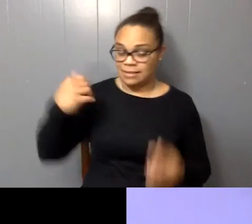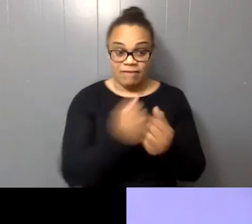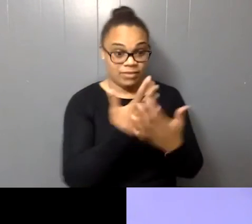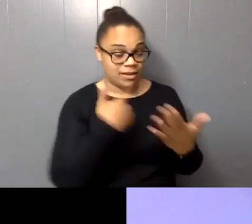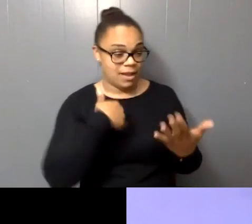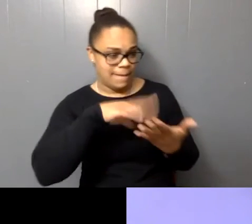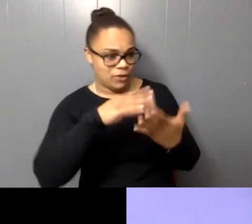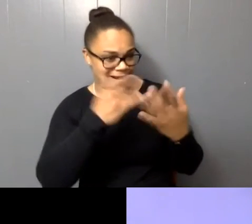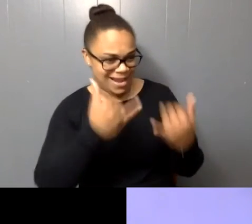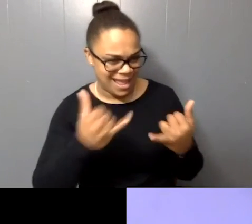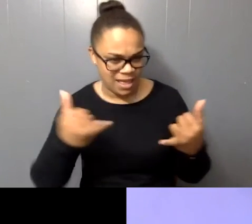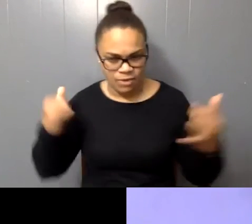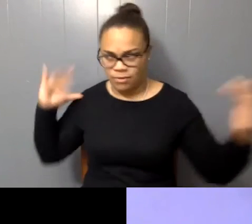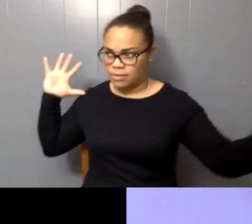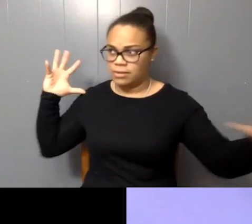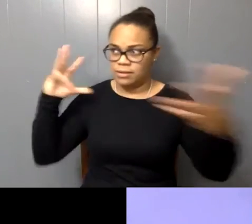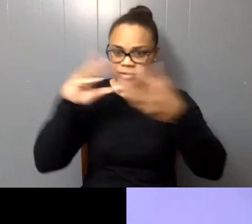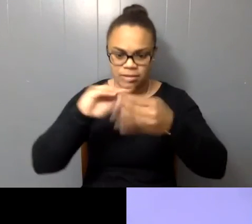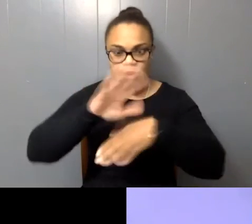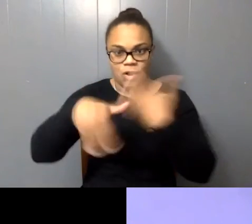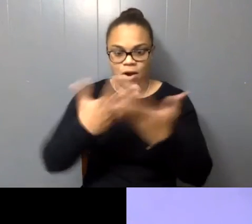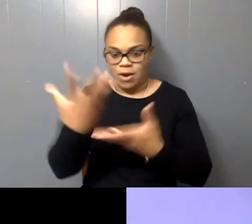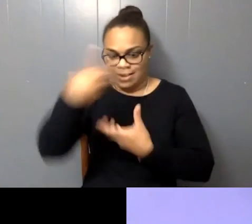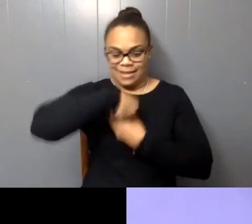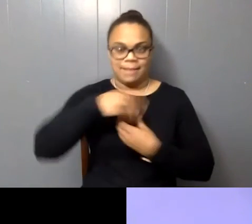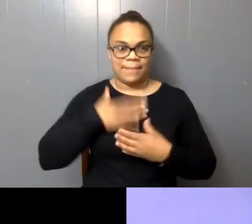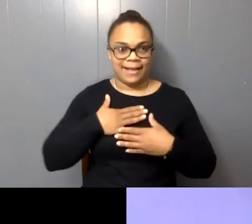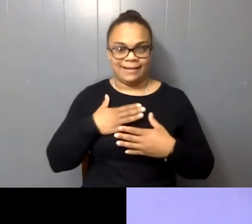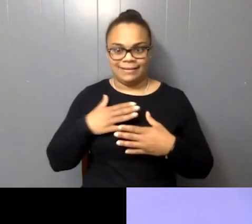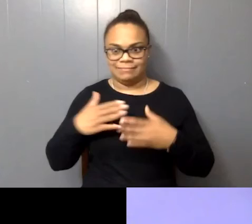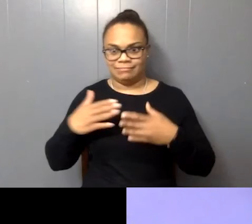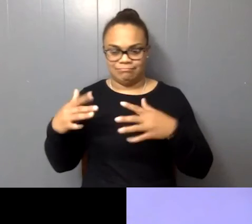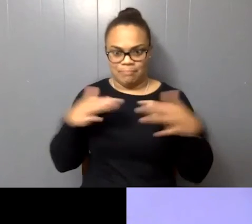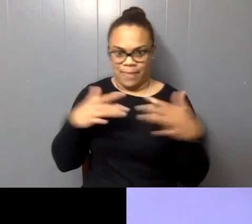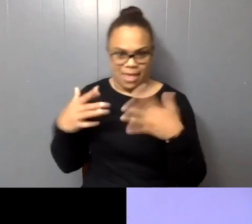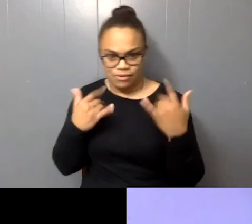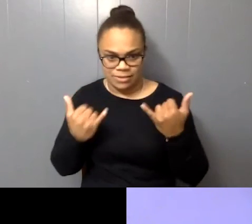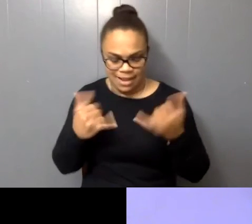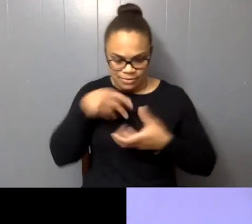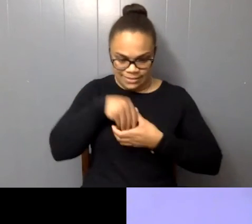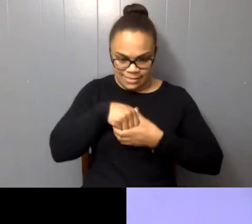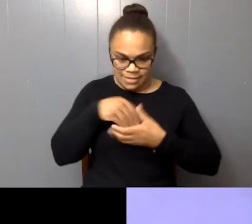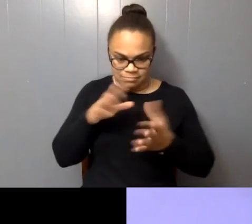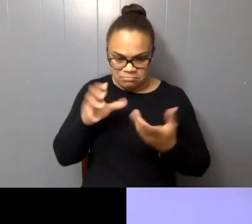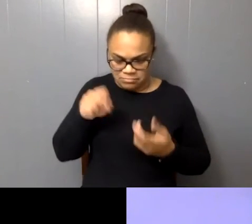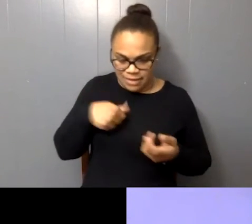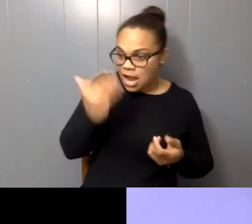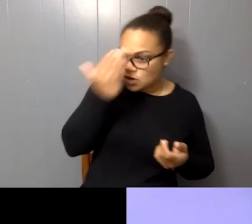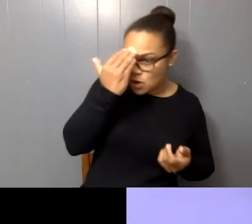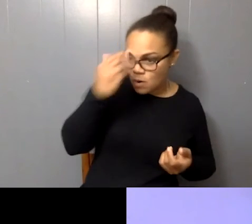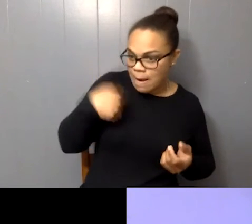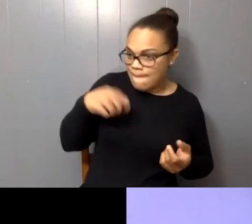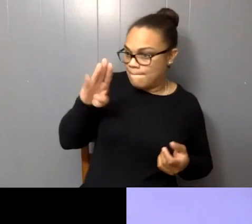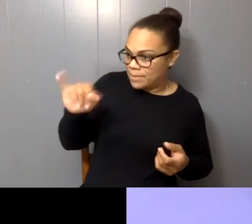internal battle of whether I mean, I know I'm bisexual, but like I guess my validation of it and